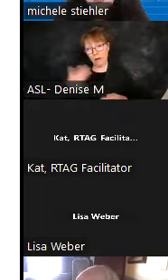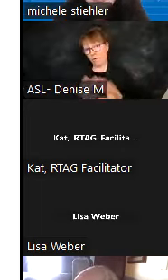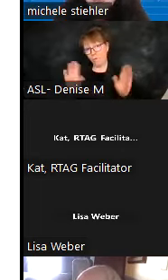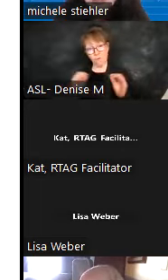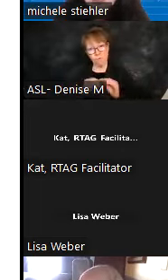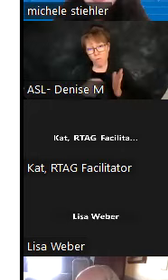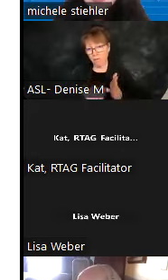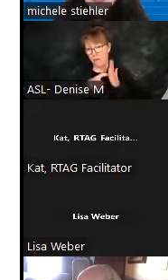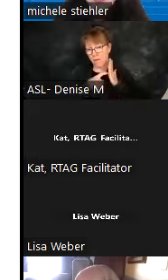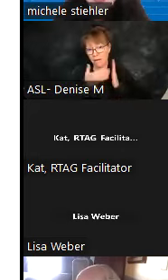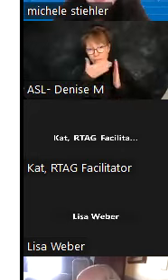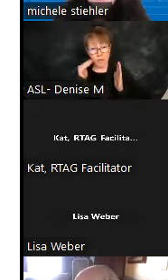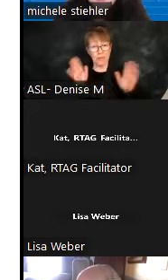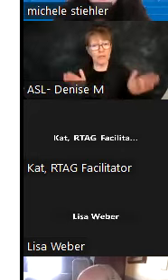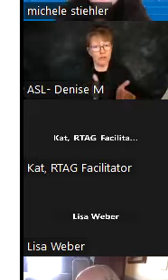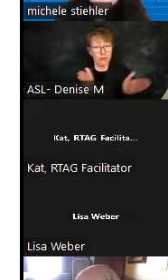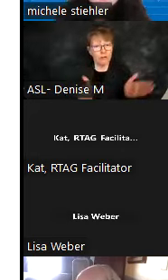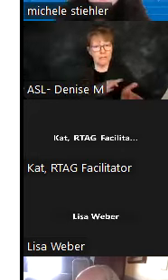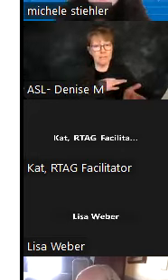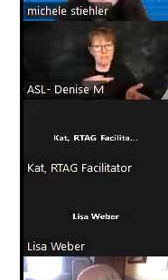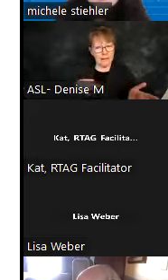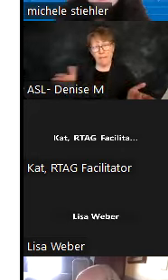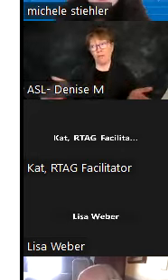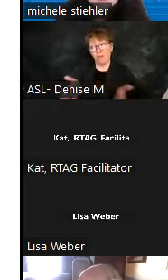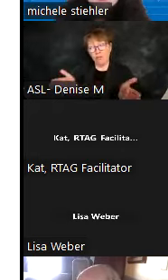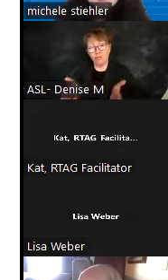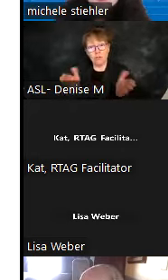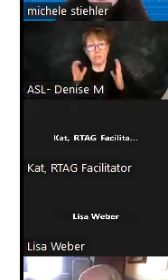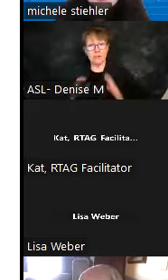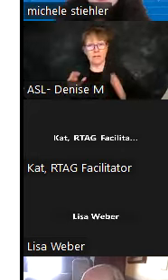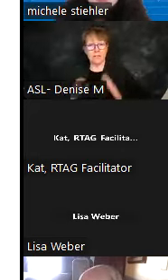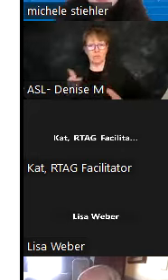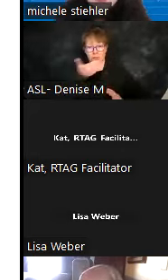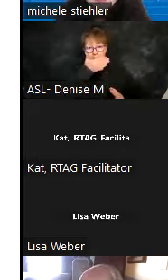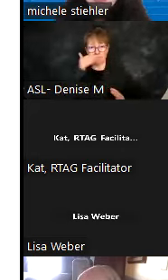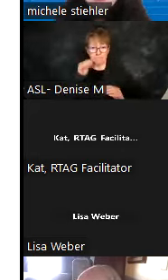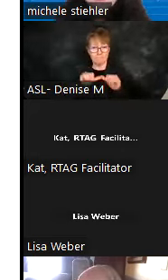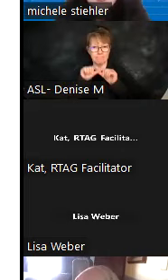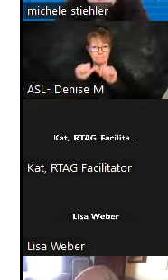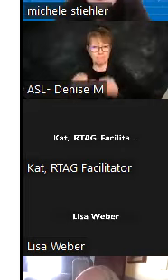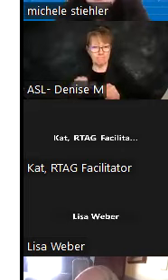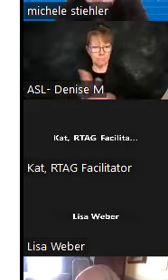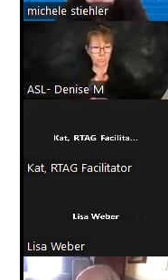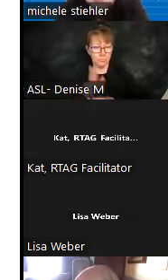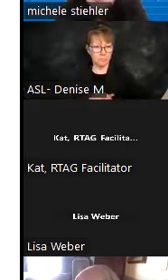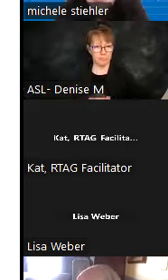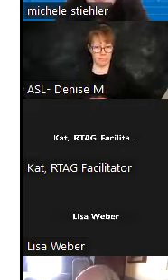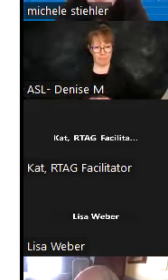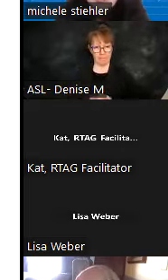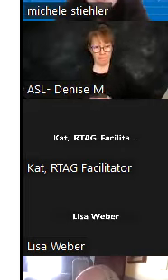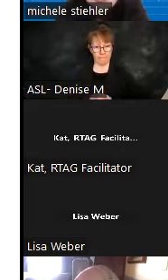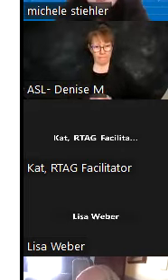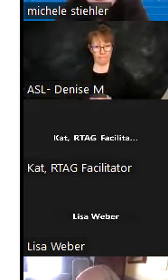by our employees and by our customers. I spoke to the